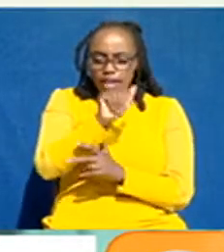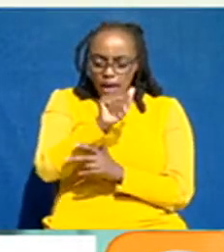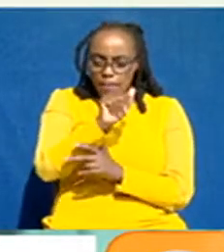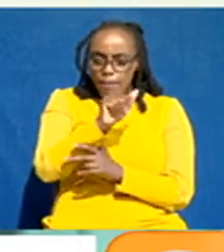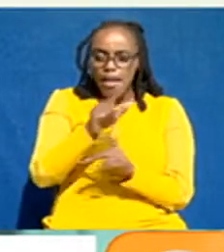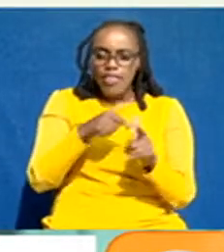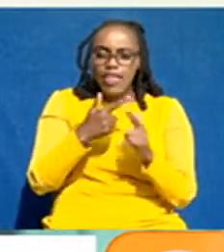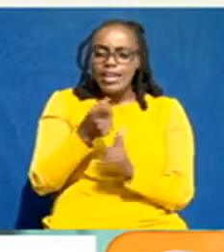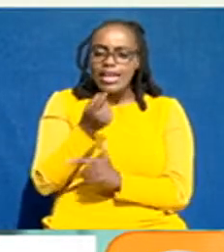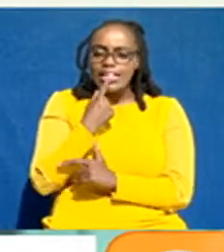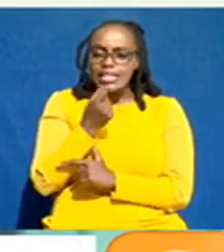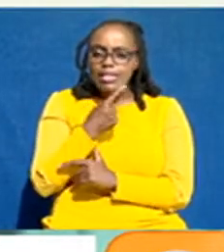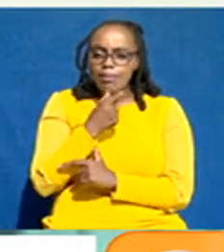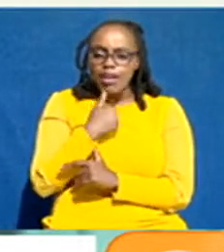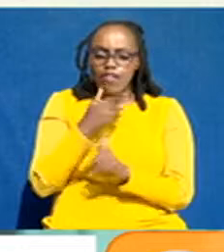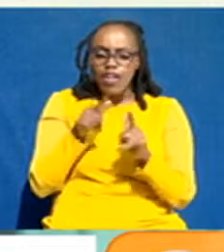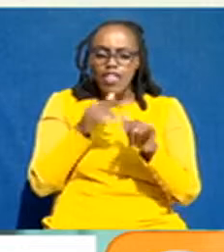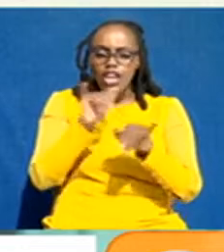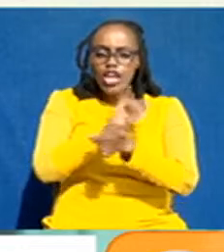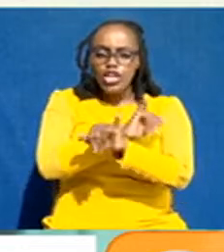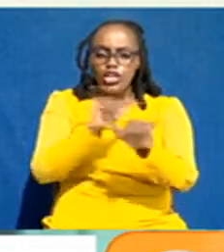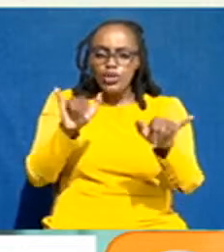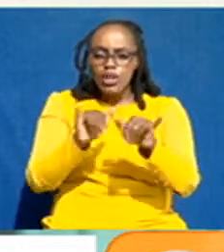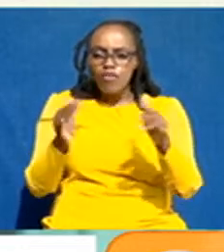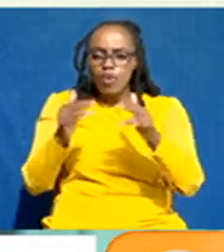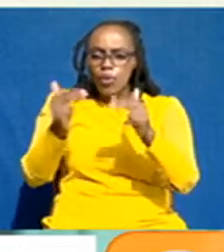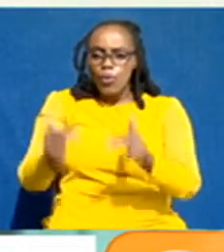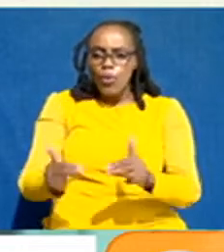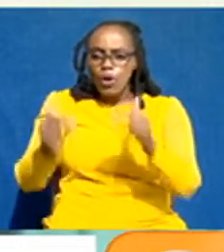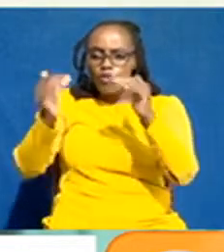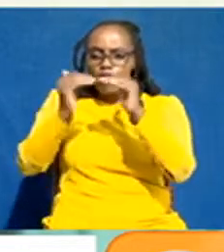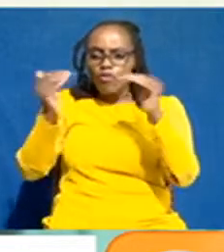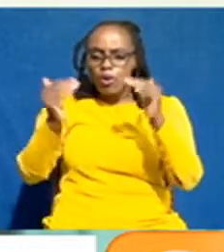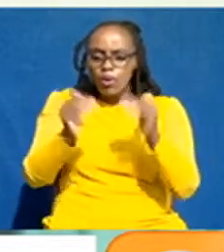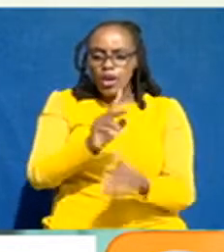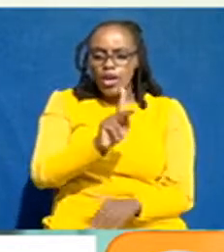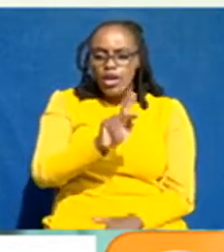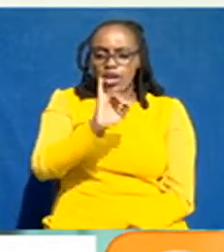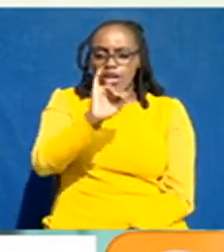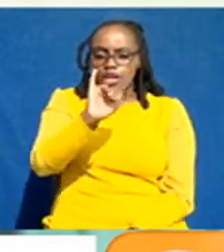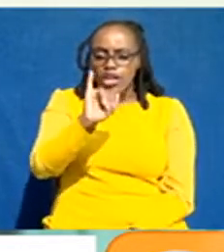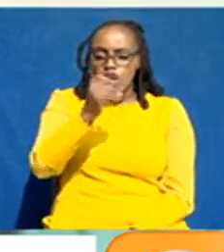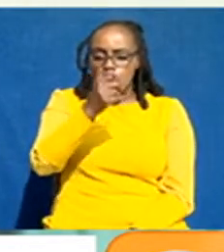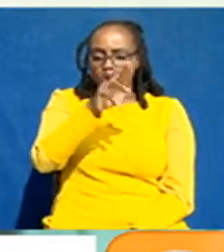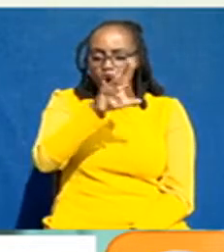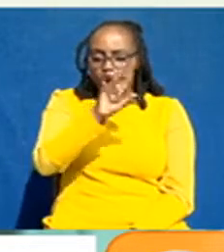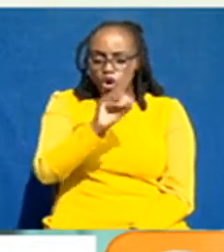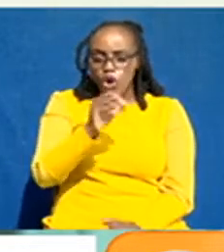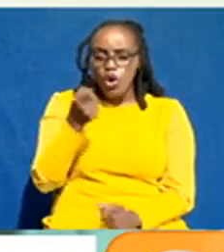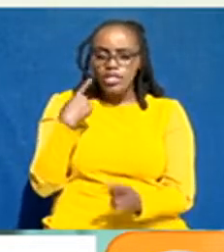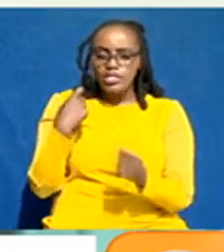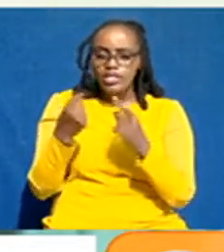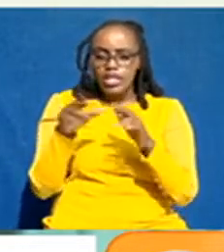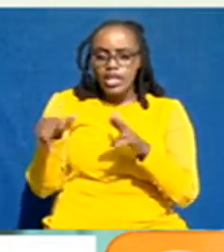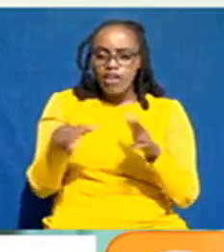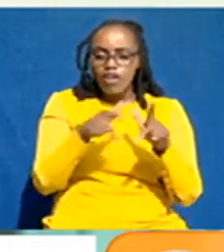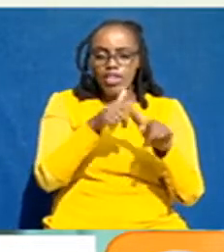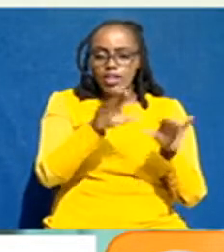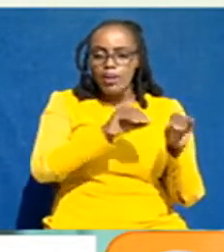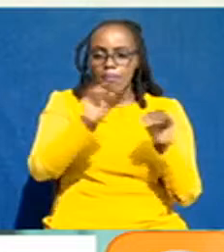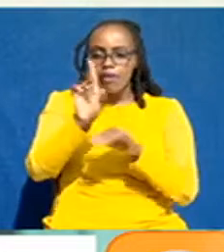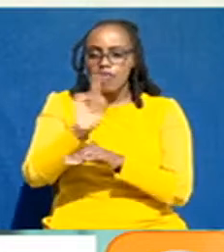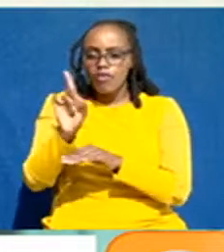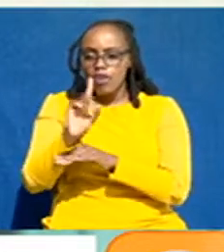and purified at the high-level Kegoro water treatment plant and then transmitted to Nairobi via